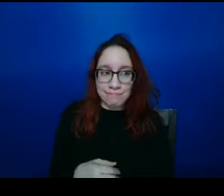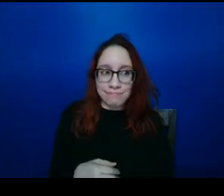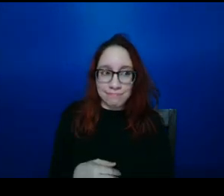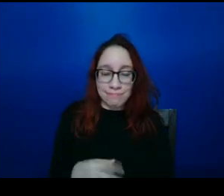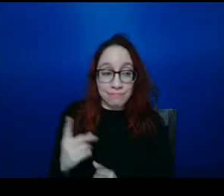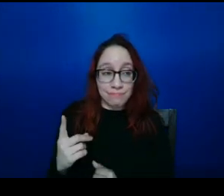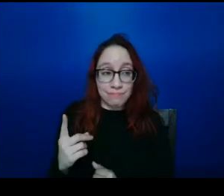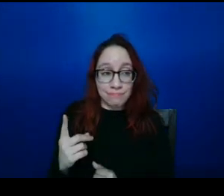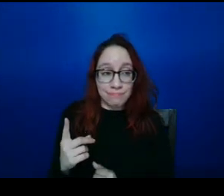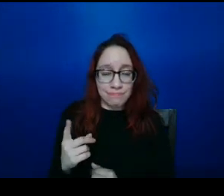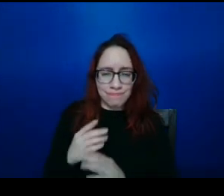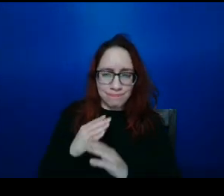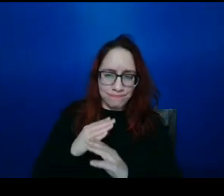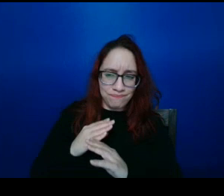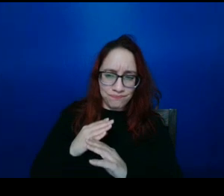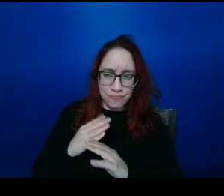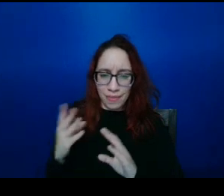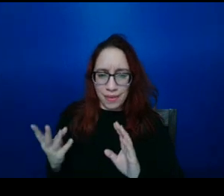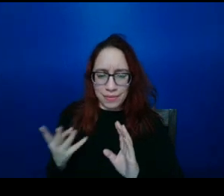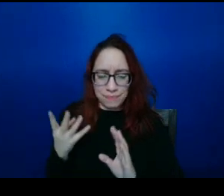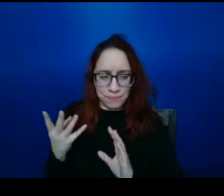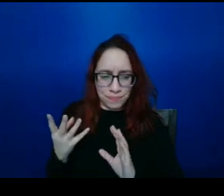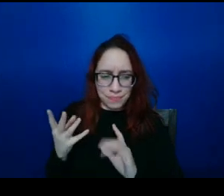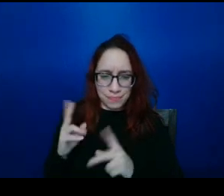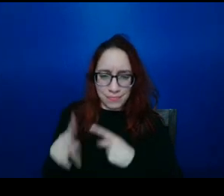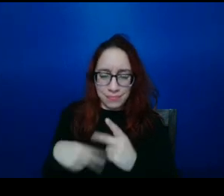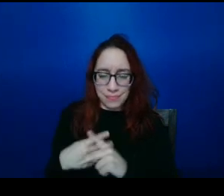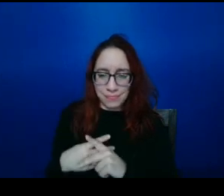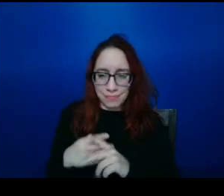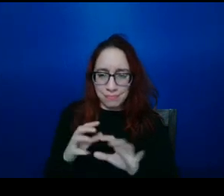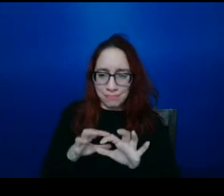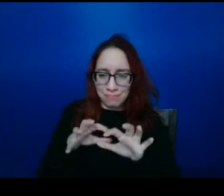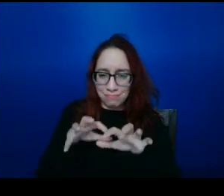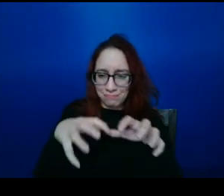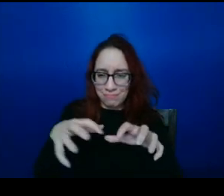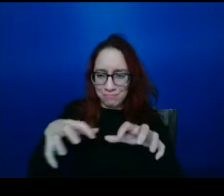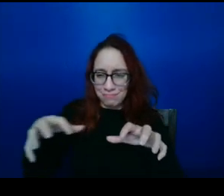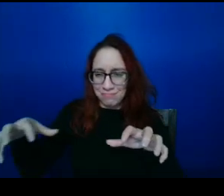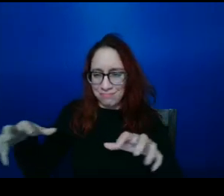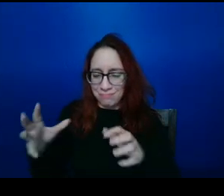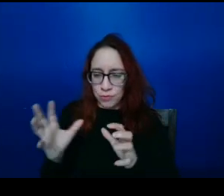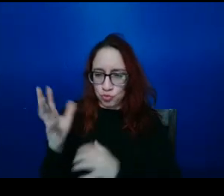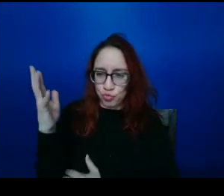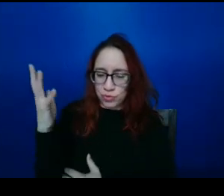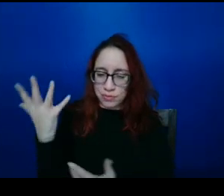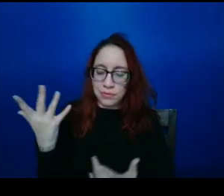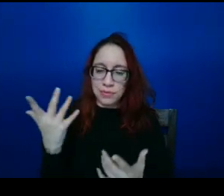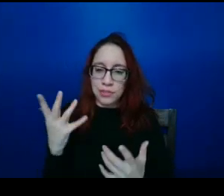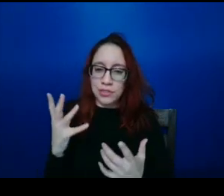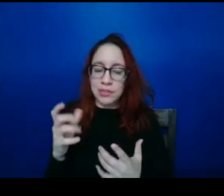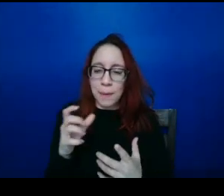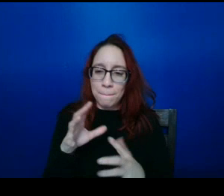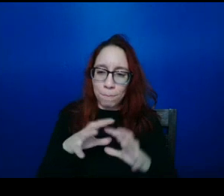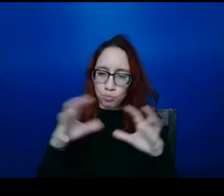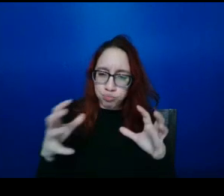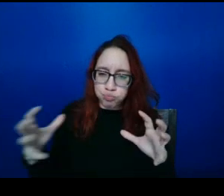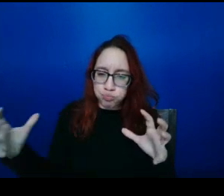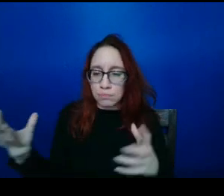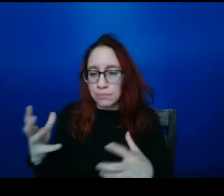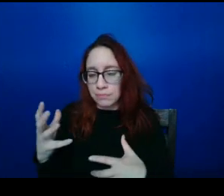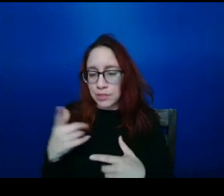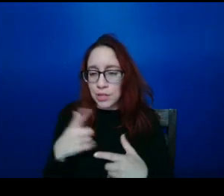a barrier of all kinds of overgrown trees. So trees and bushes. So I'm